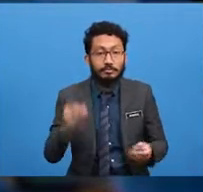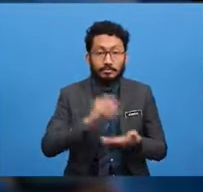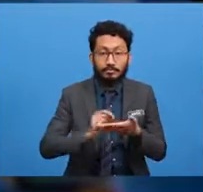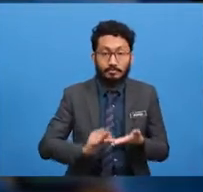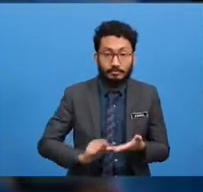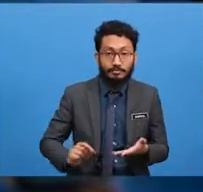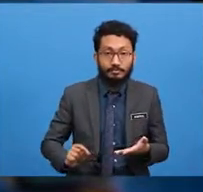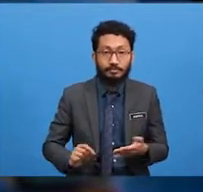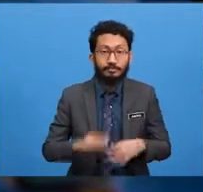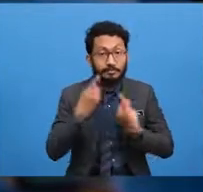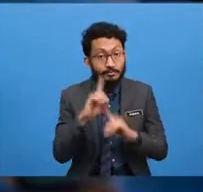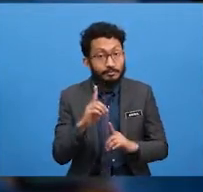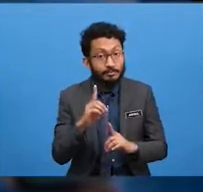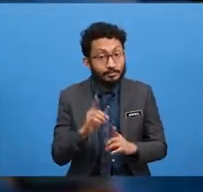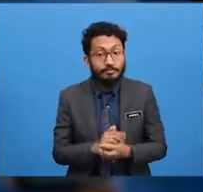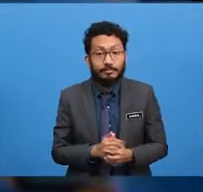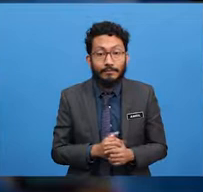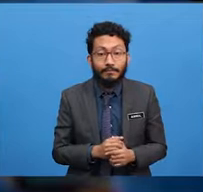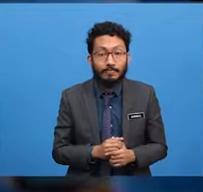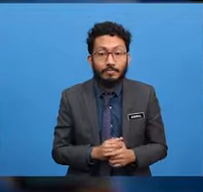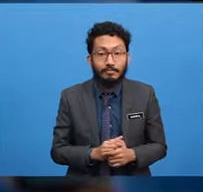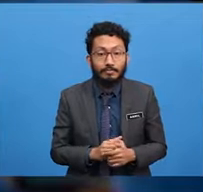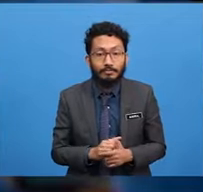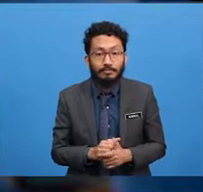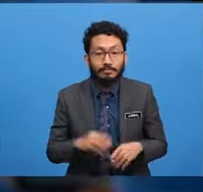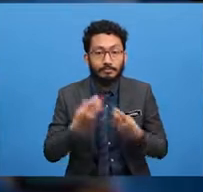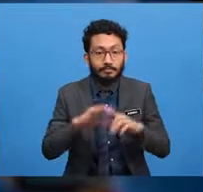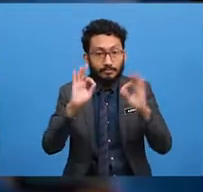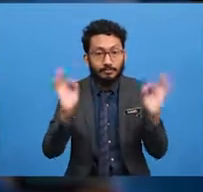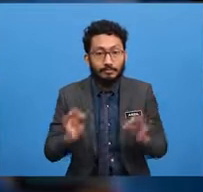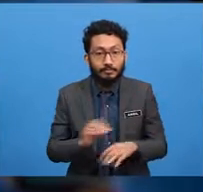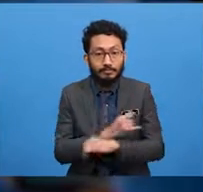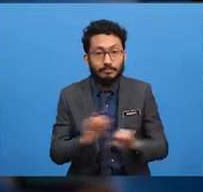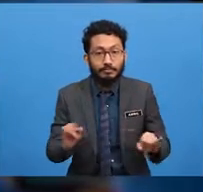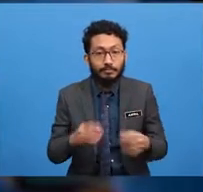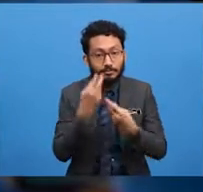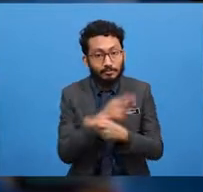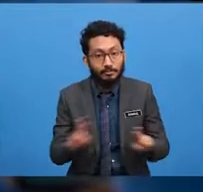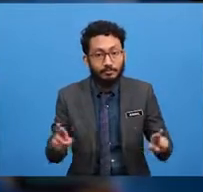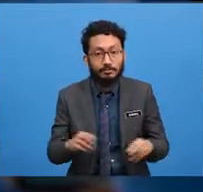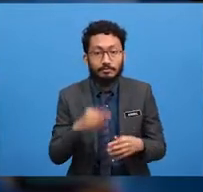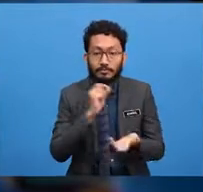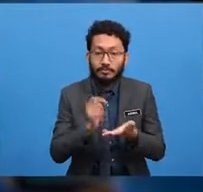response appropriately in a form of informal letter or email. In order to write